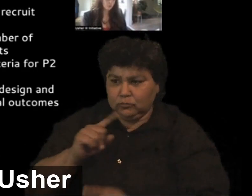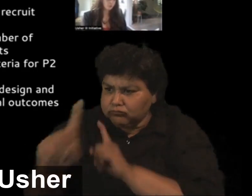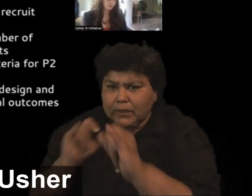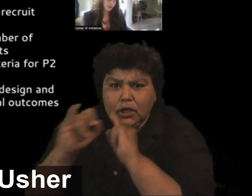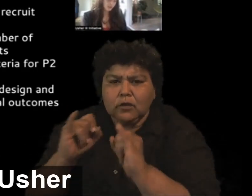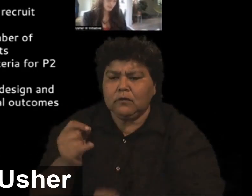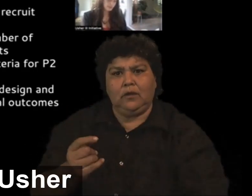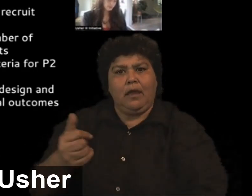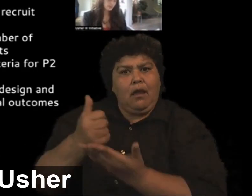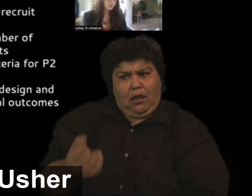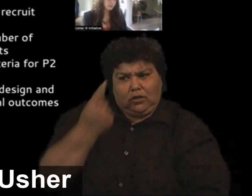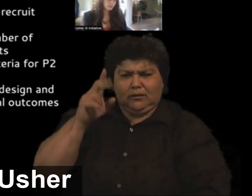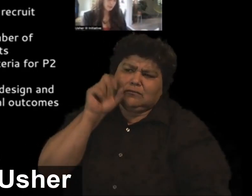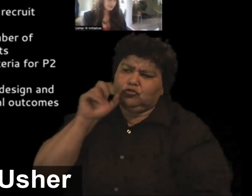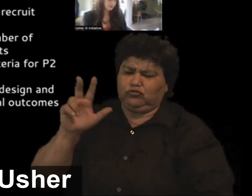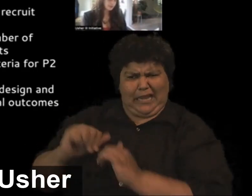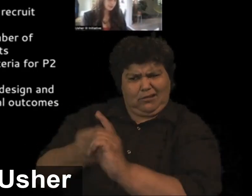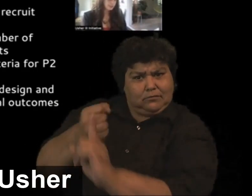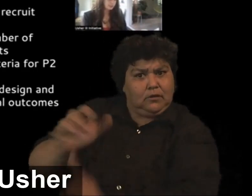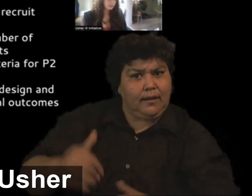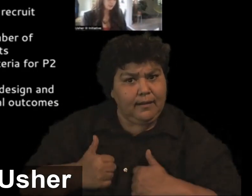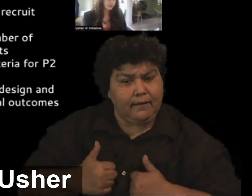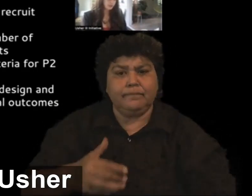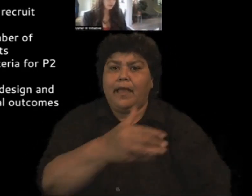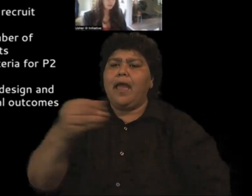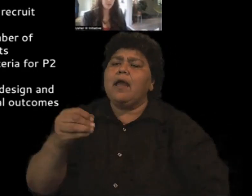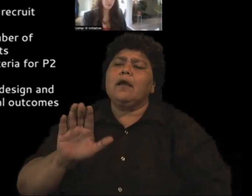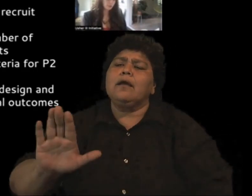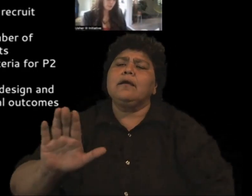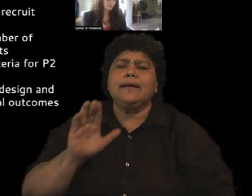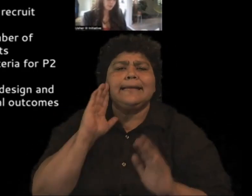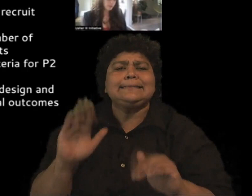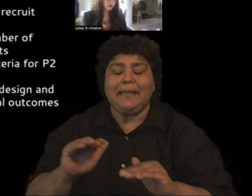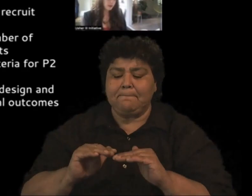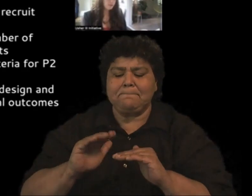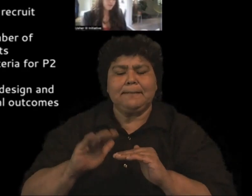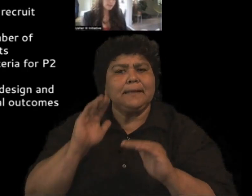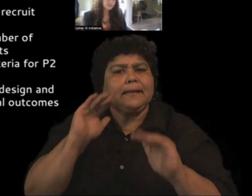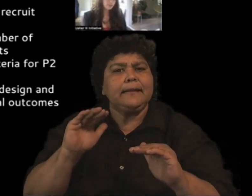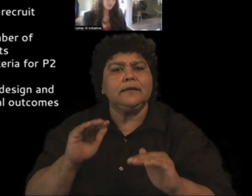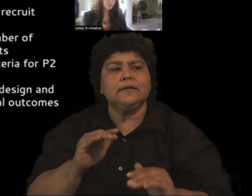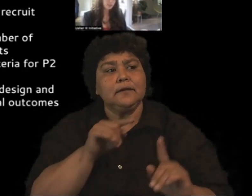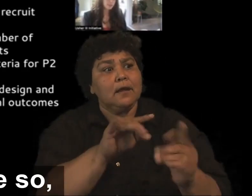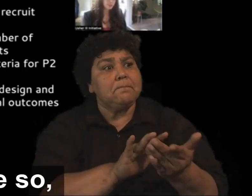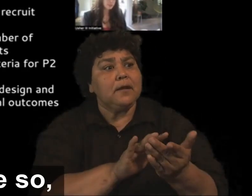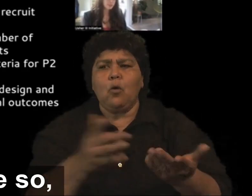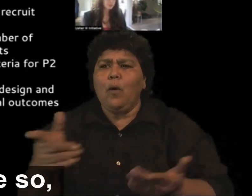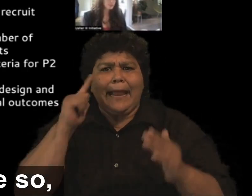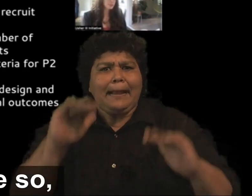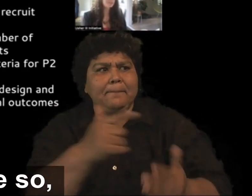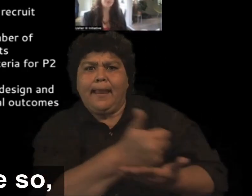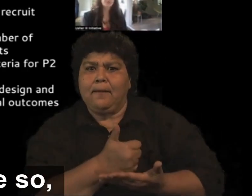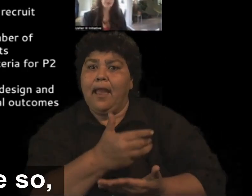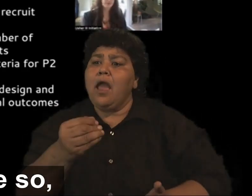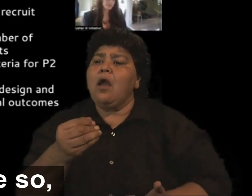own lives, their minimum expectations of clinical benefit from a new therapy, and the risks they would be willing to accept to achieve